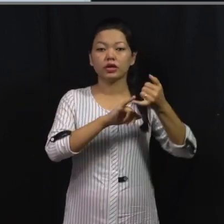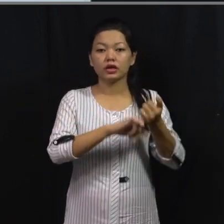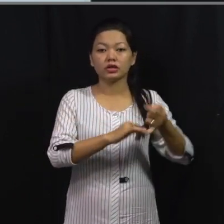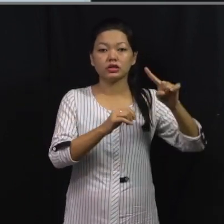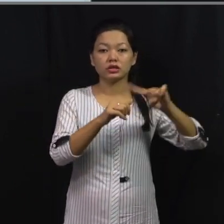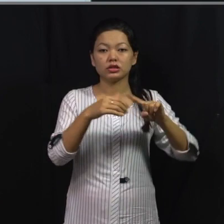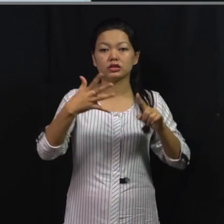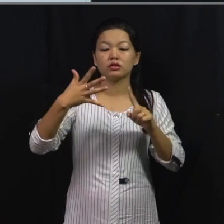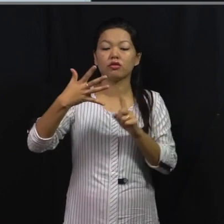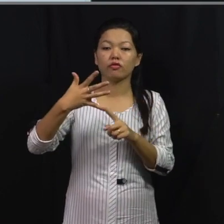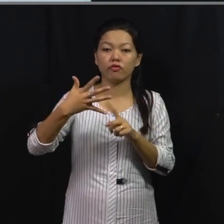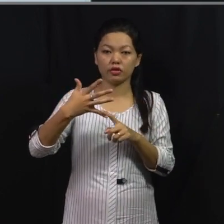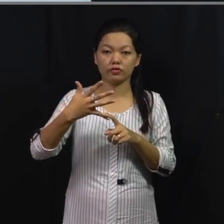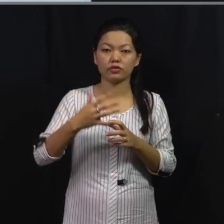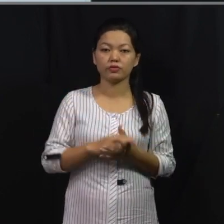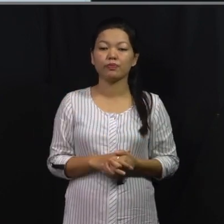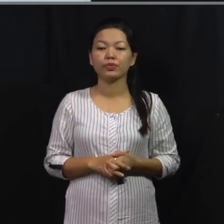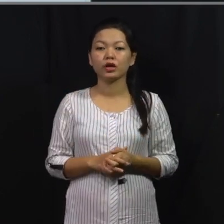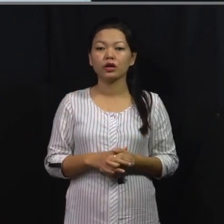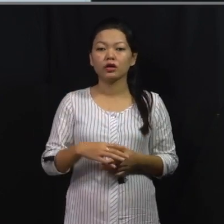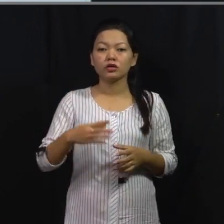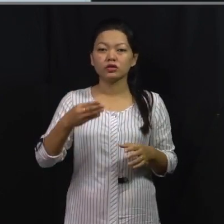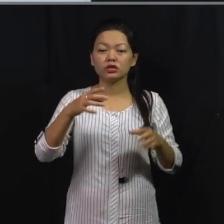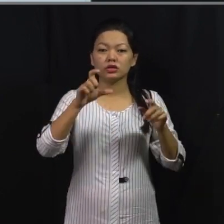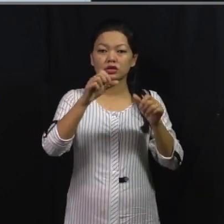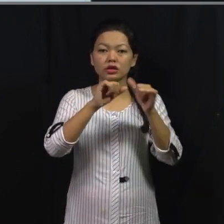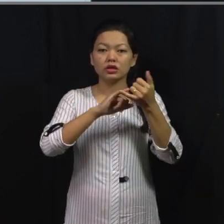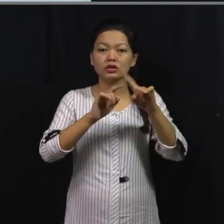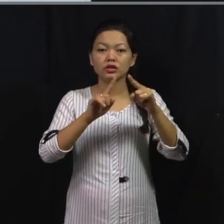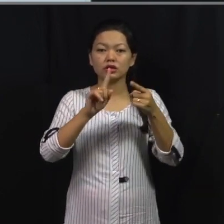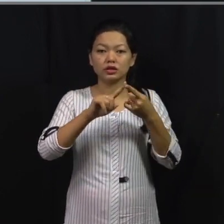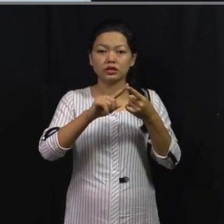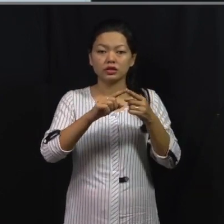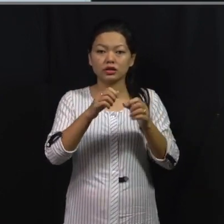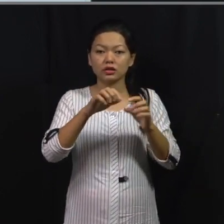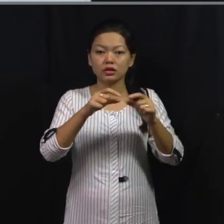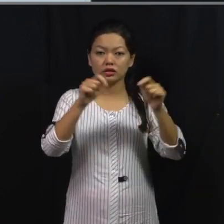caste system, but they are outside the caste system. That is what we can say, and